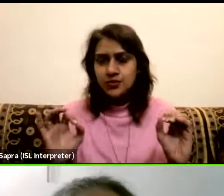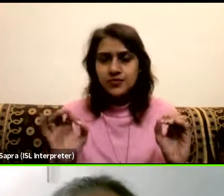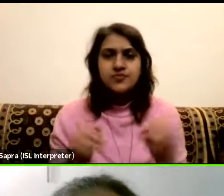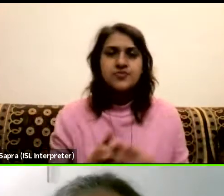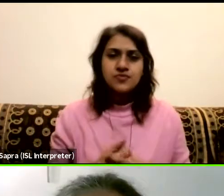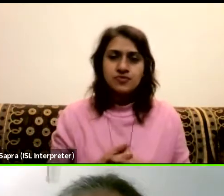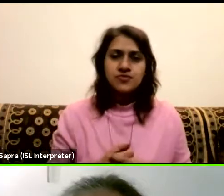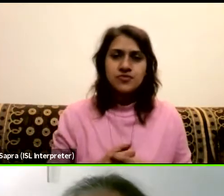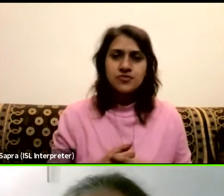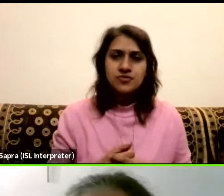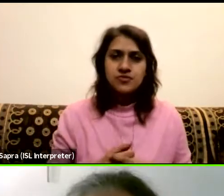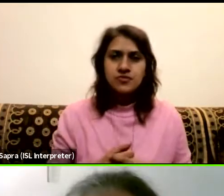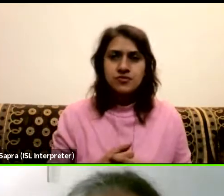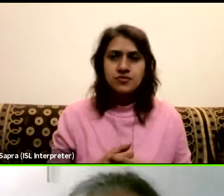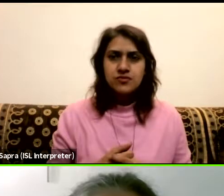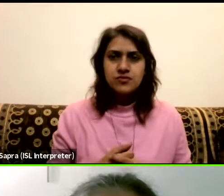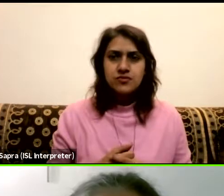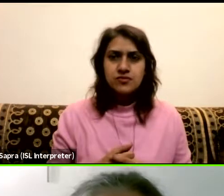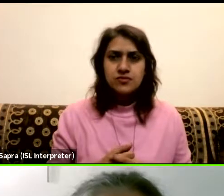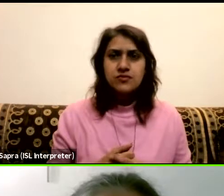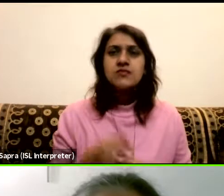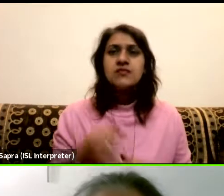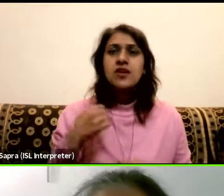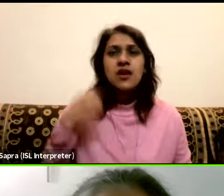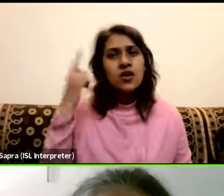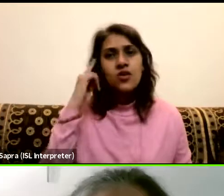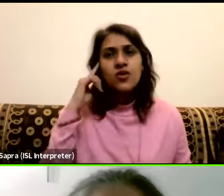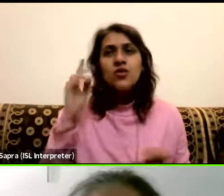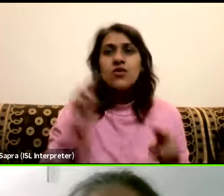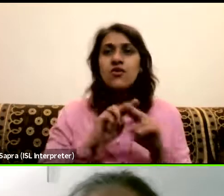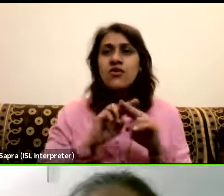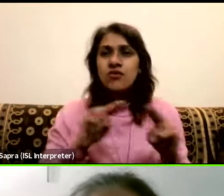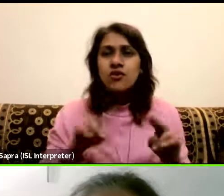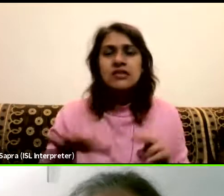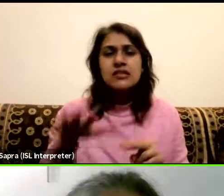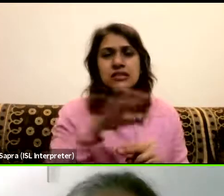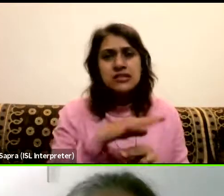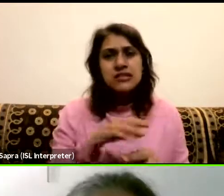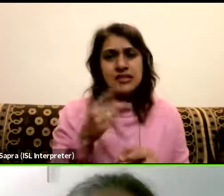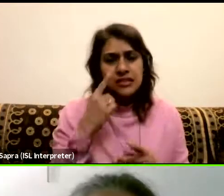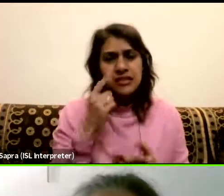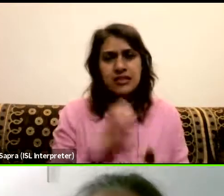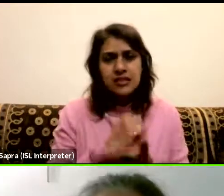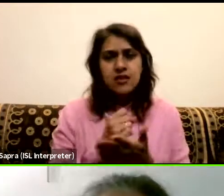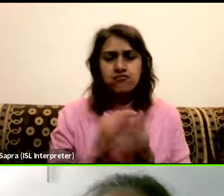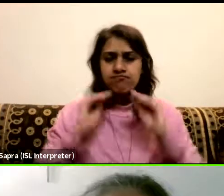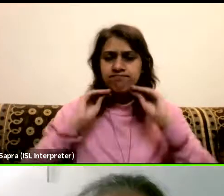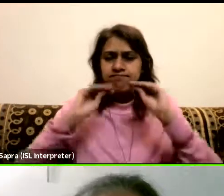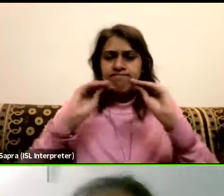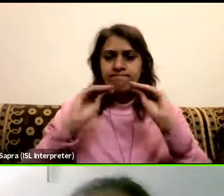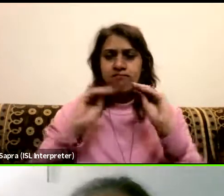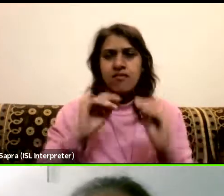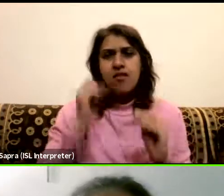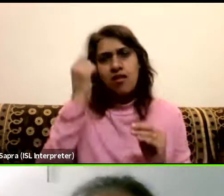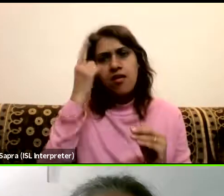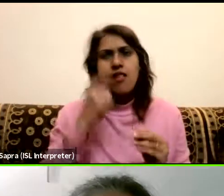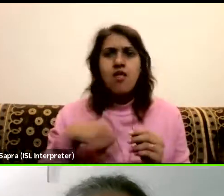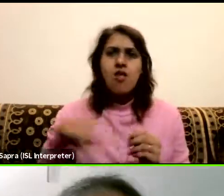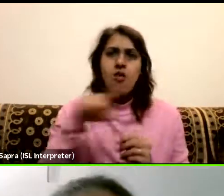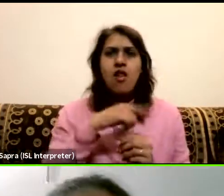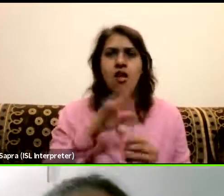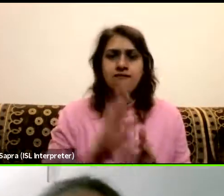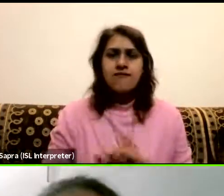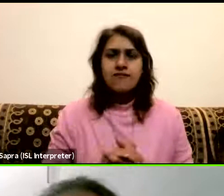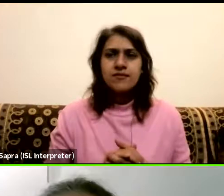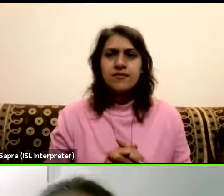this whole pandemic and the humanitarian crisis that we are still going through has taught us it is not enough for us